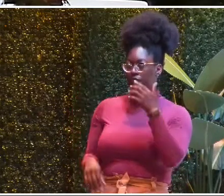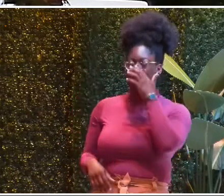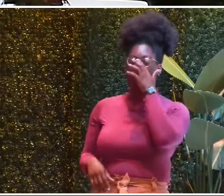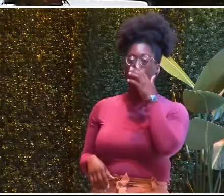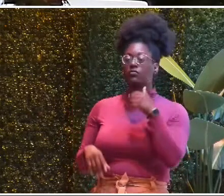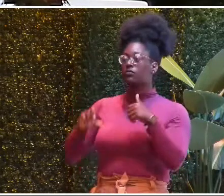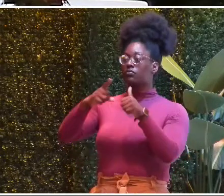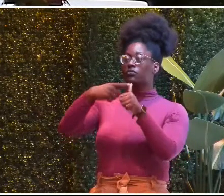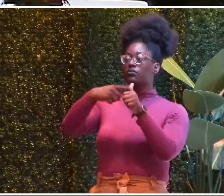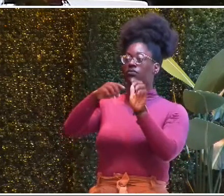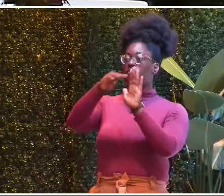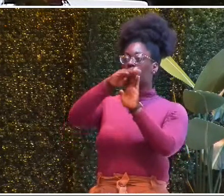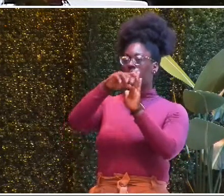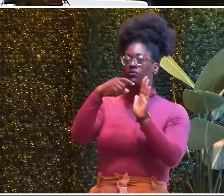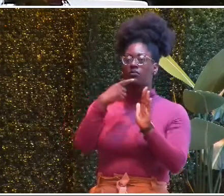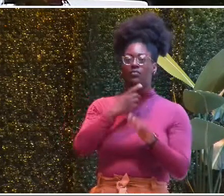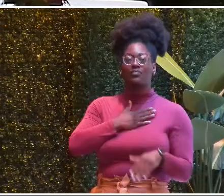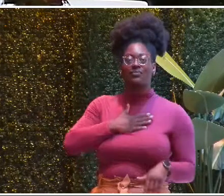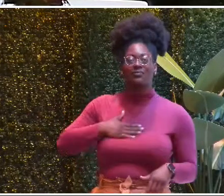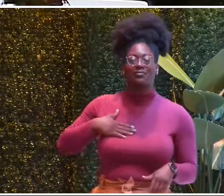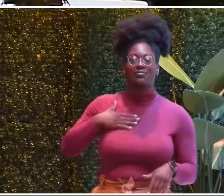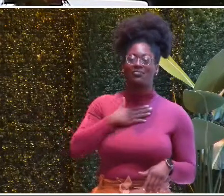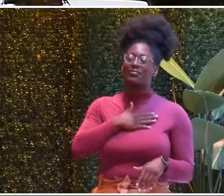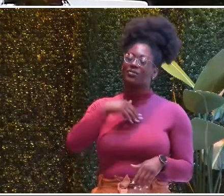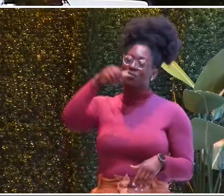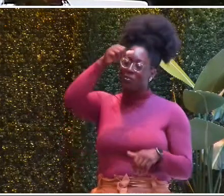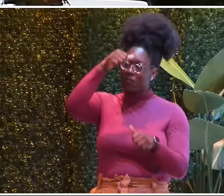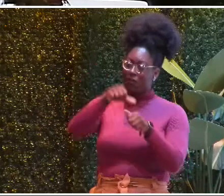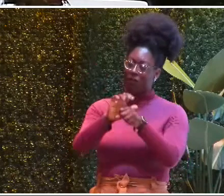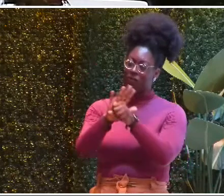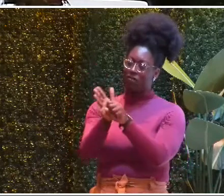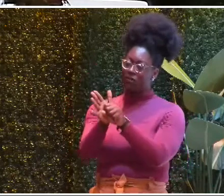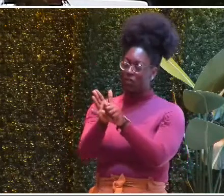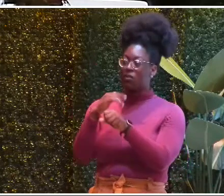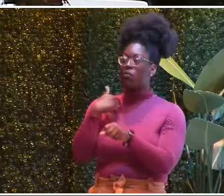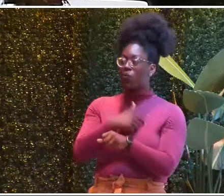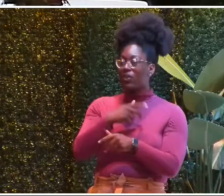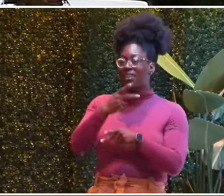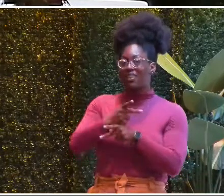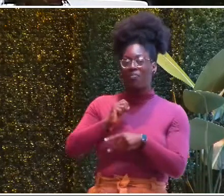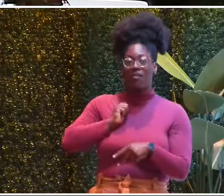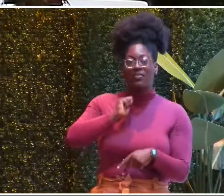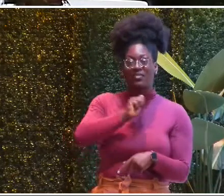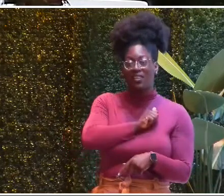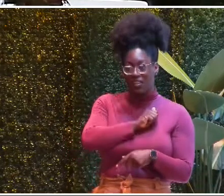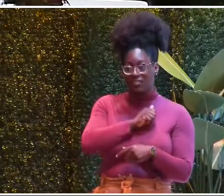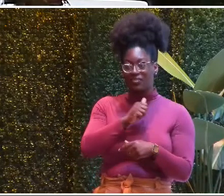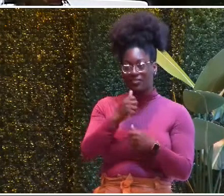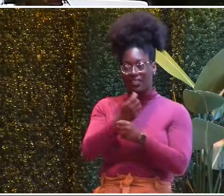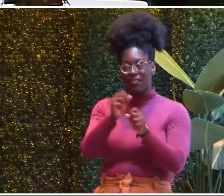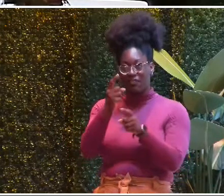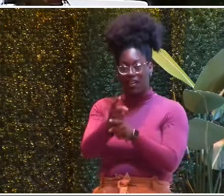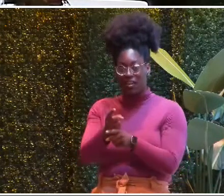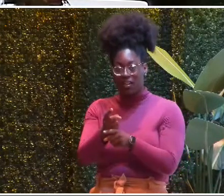considerate. Mask up, because who keeps us safe? Who keeps us safe?